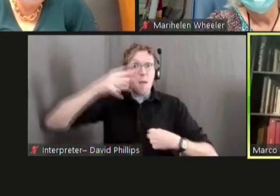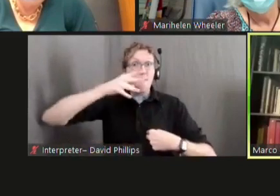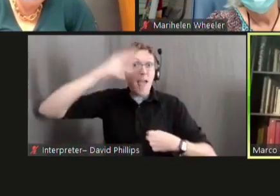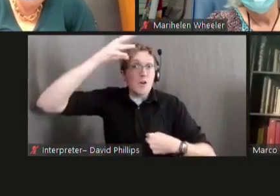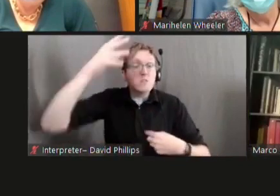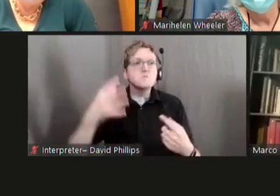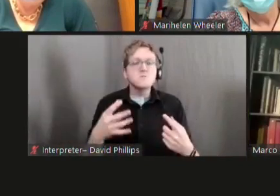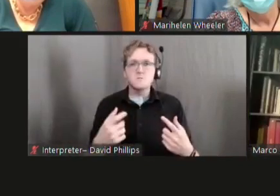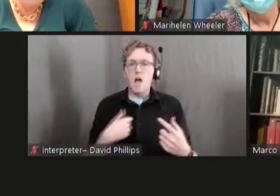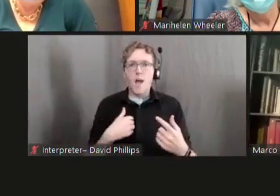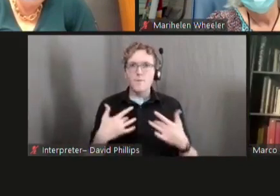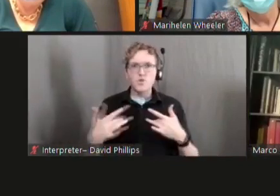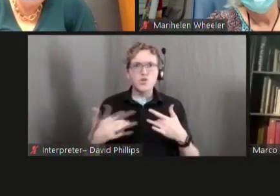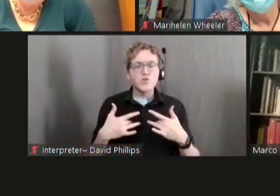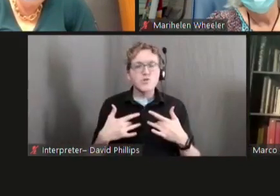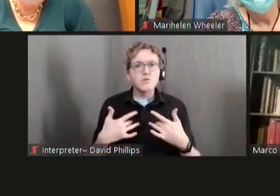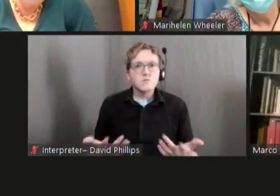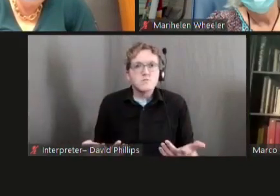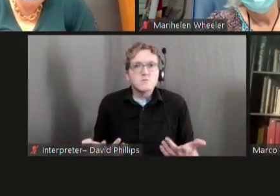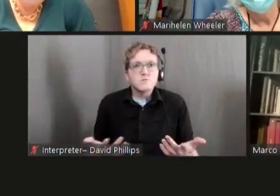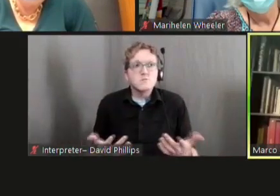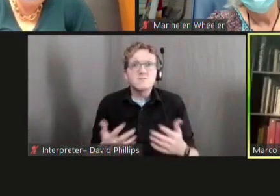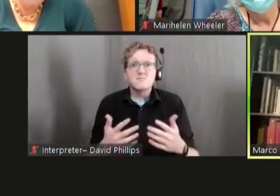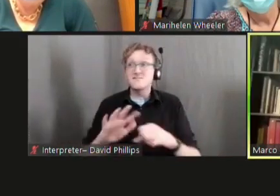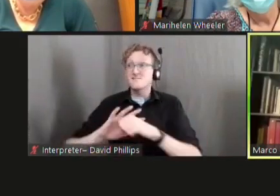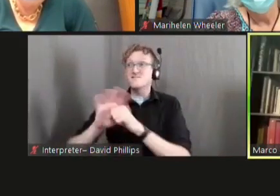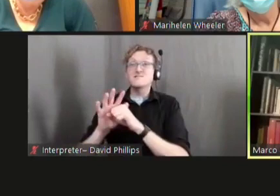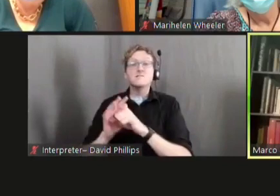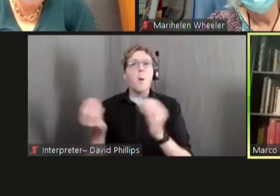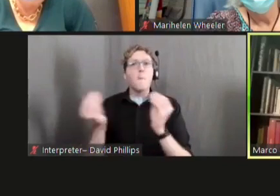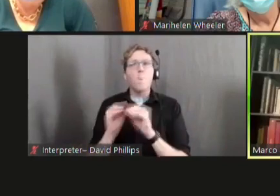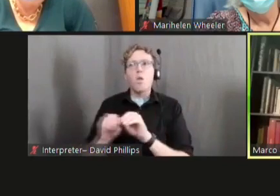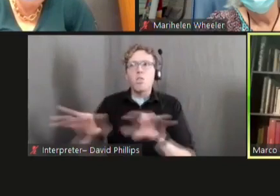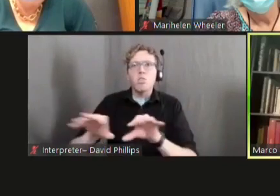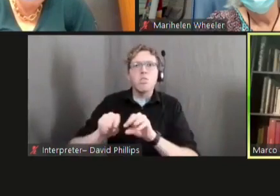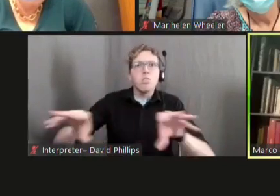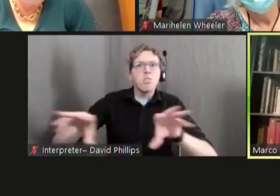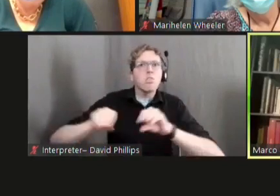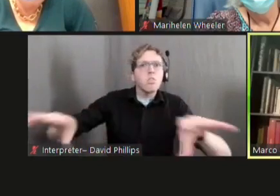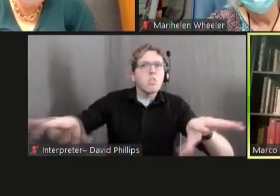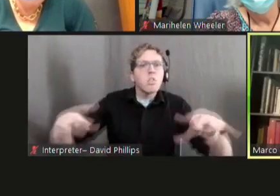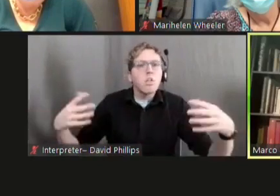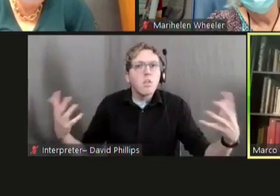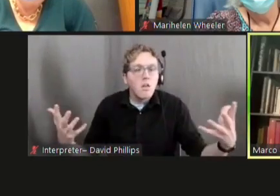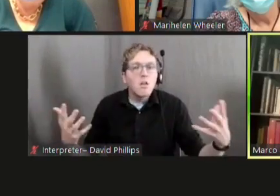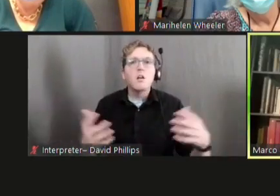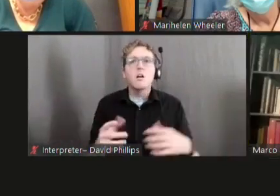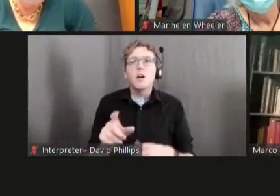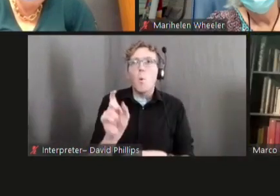much concerned because the virus is circulating more and more, and because we need to